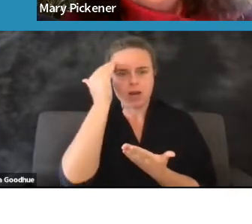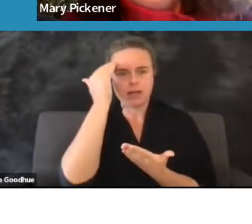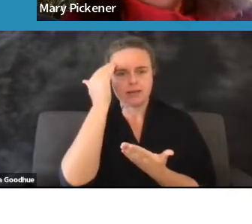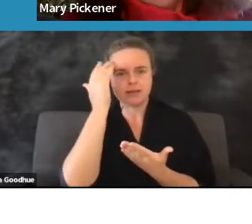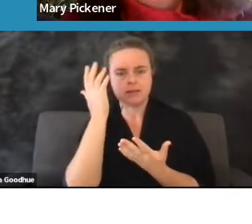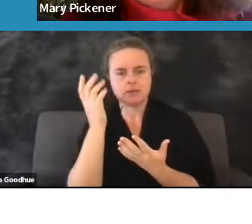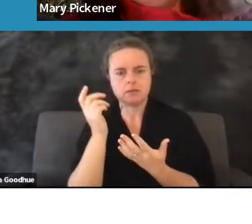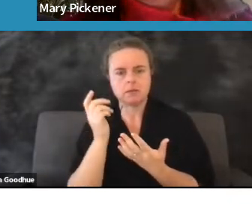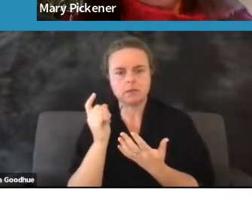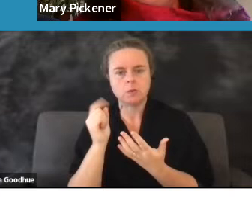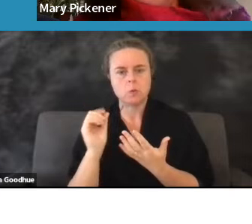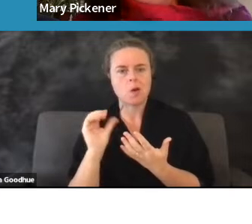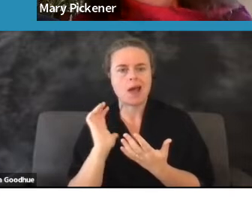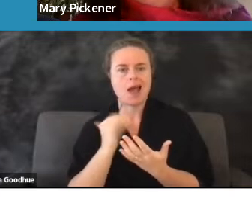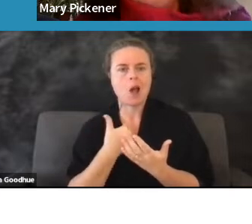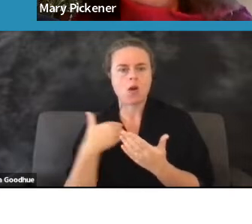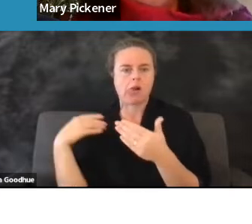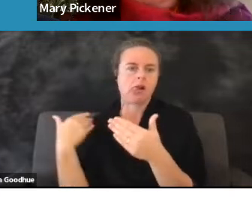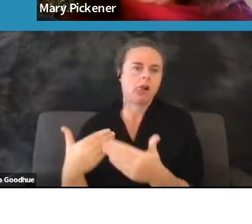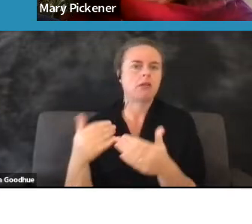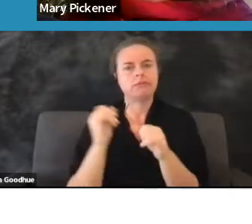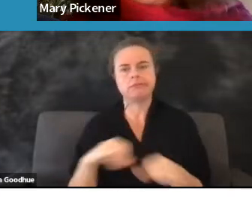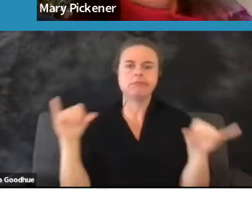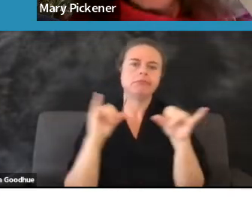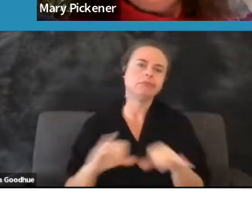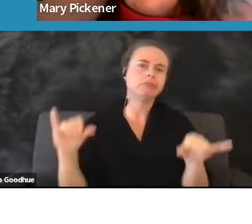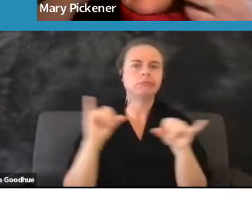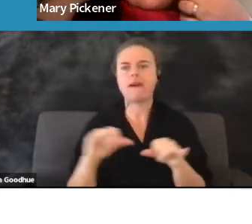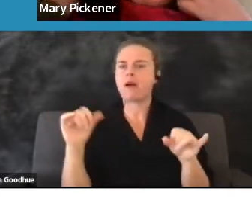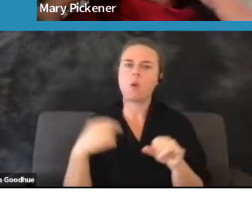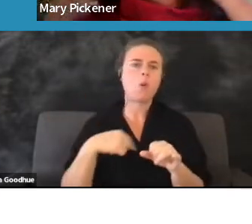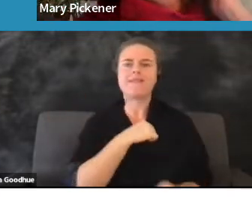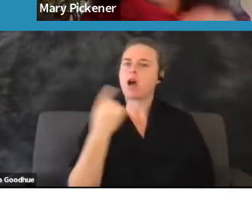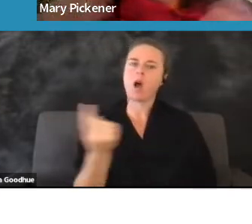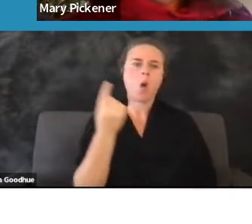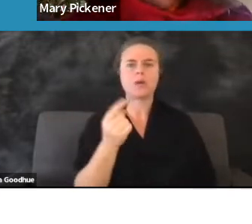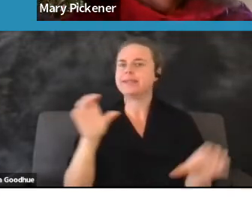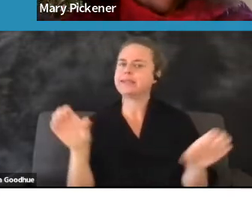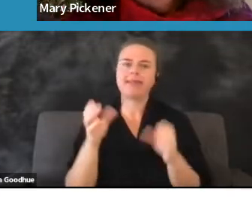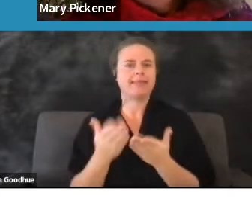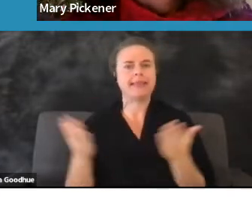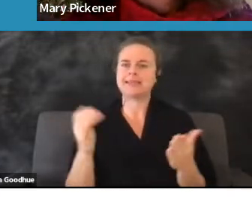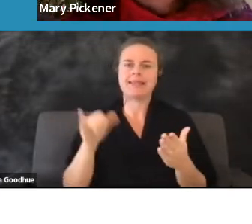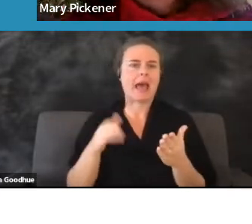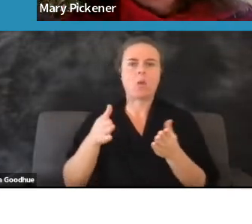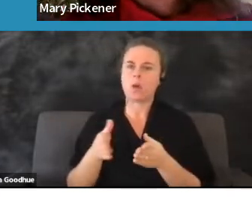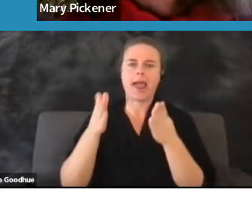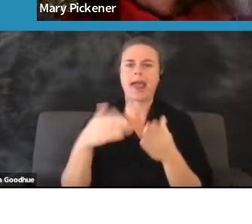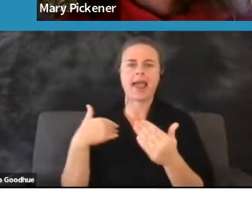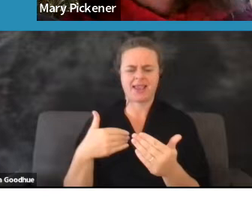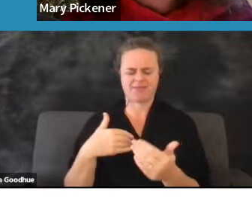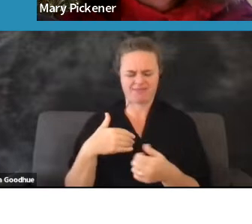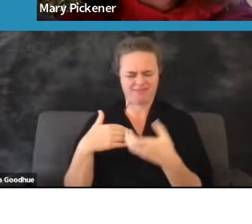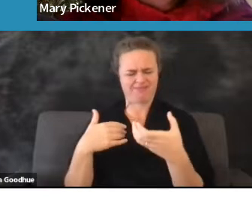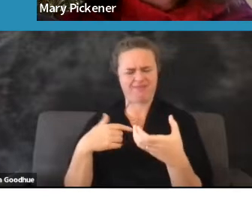way that we've always done things that we've never thought about, like that's just the way that it is, and start to think about, well, is that